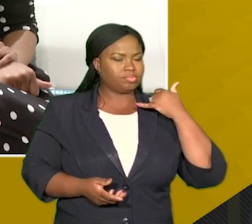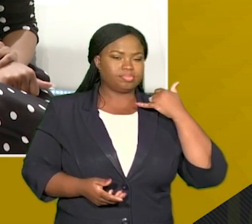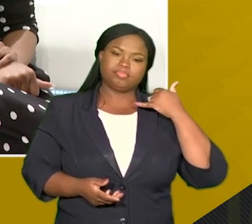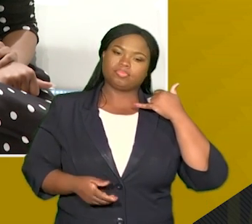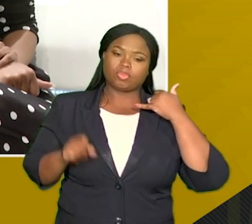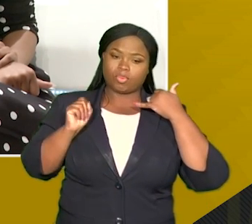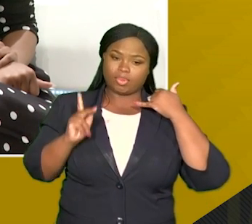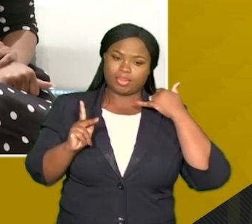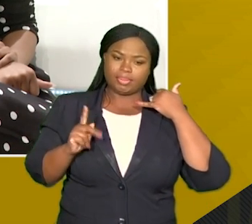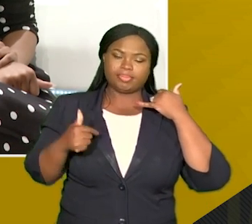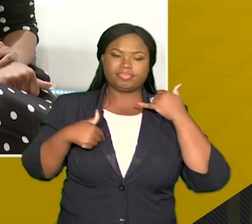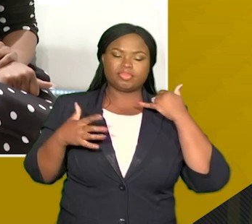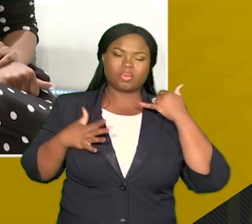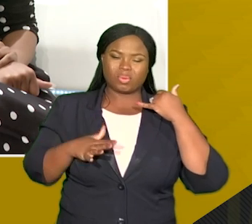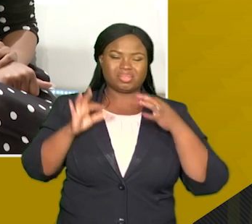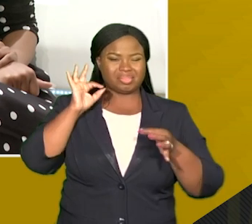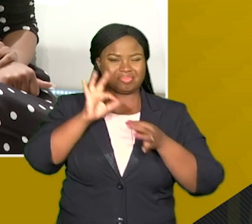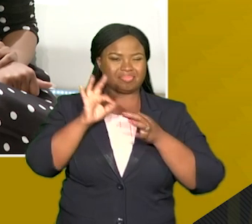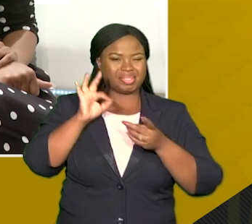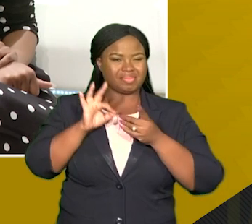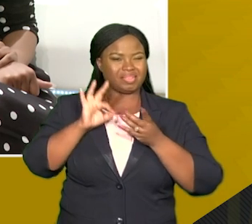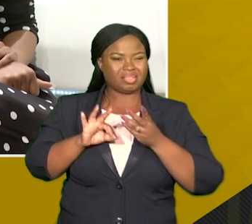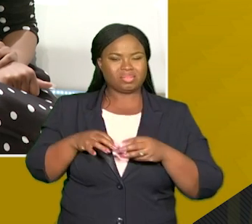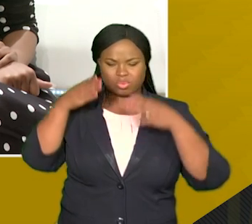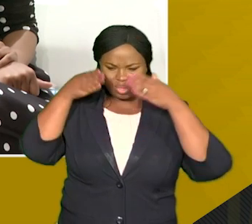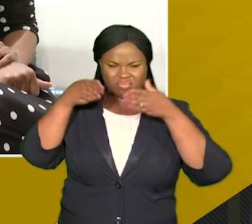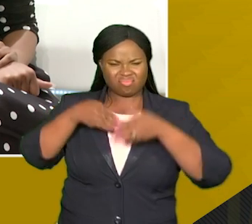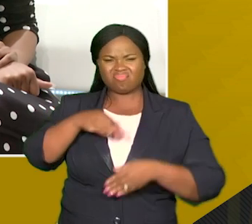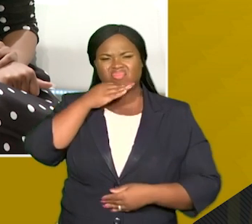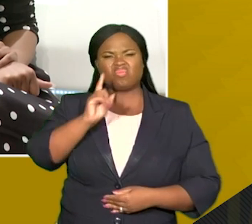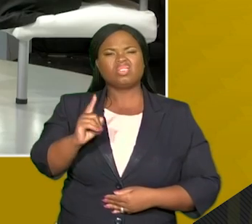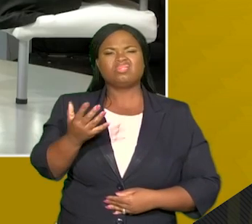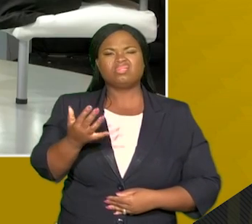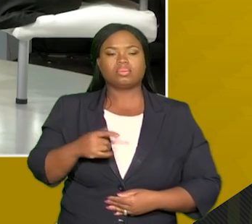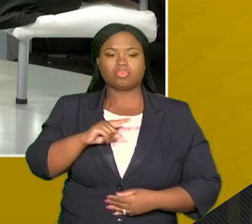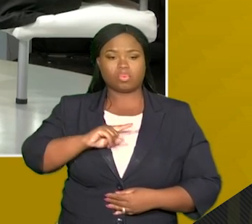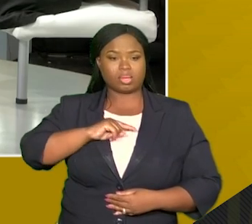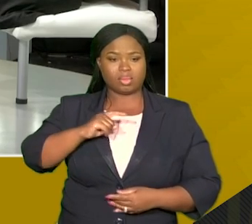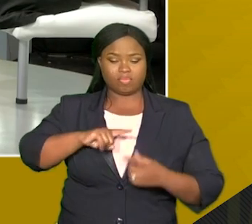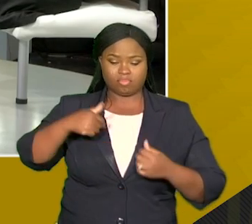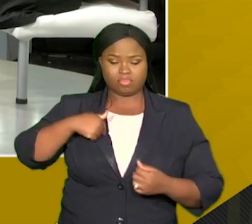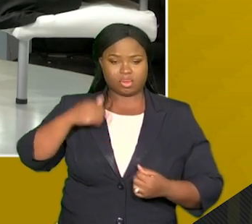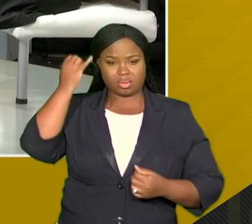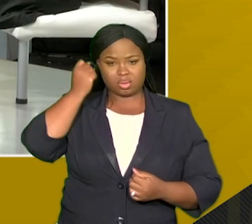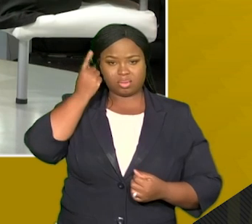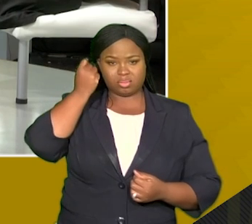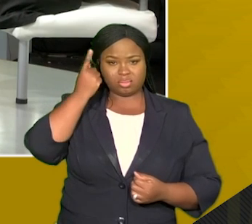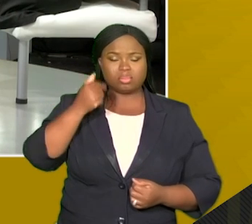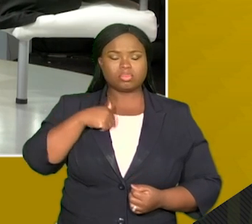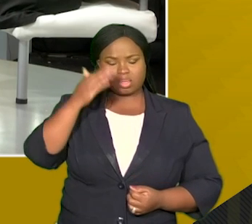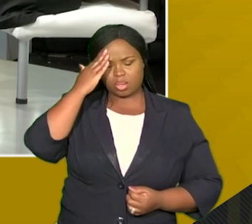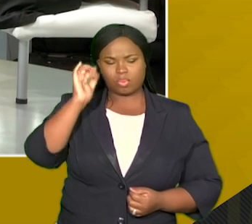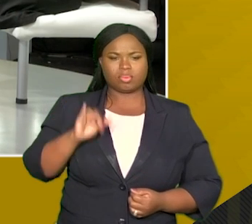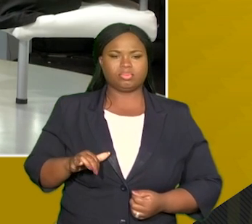Okay, I will need to get specifics as to what kind of attention they are referring to. But from where I sit from, mm-hmm. I am aware